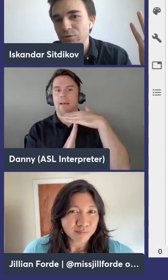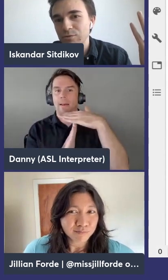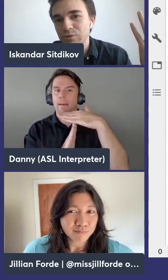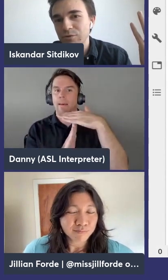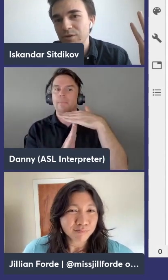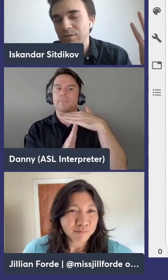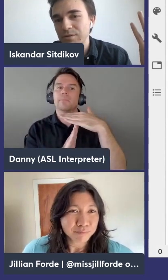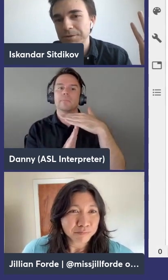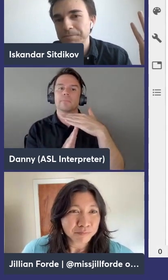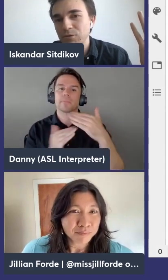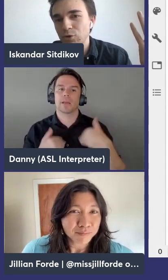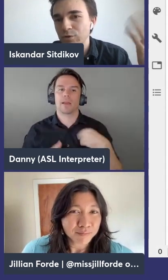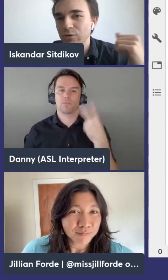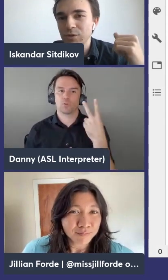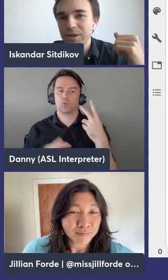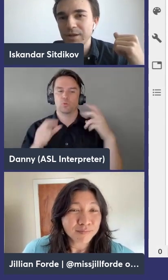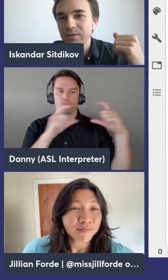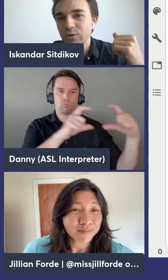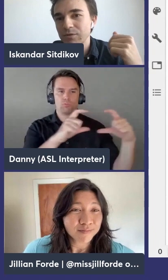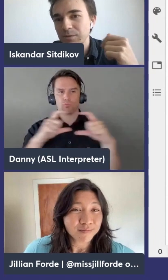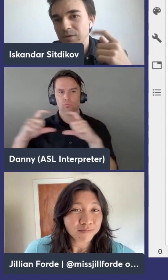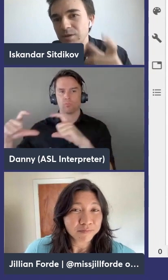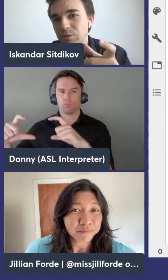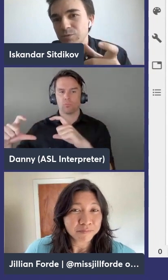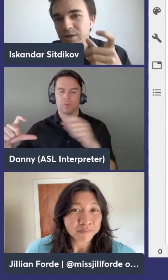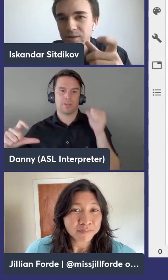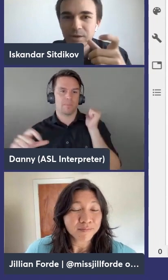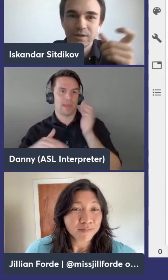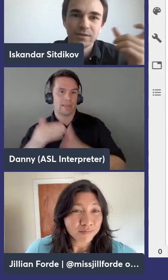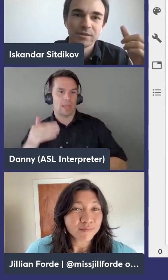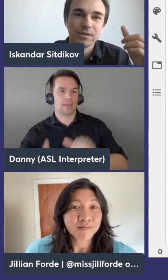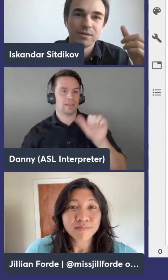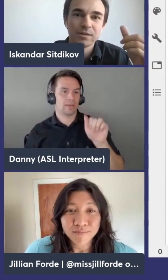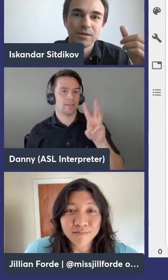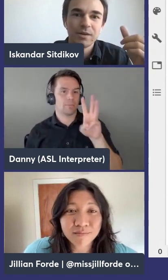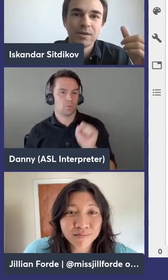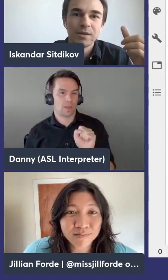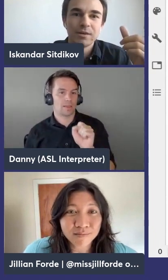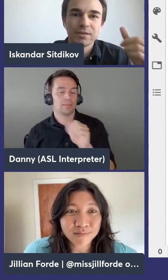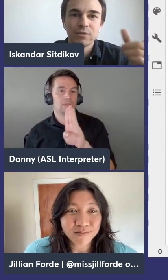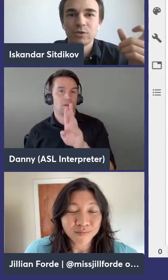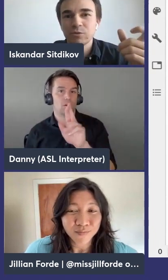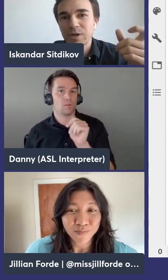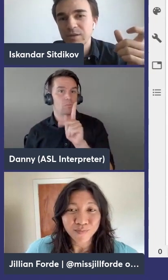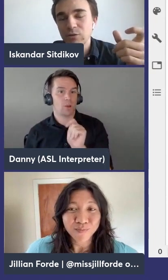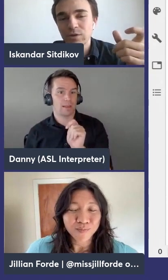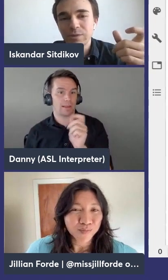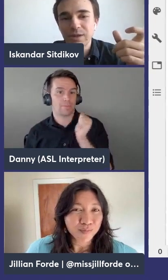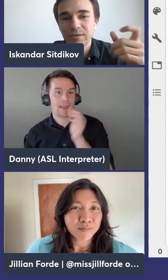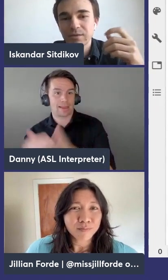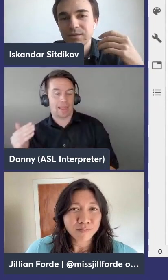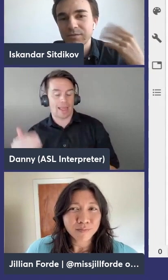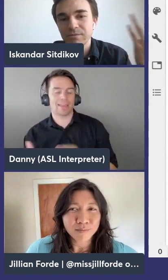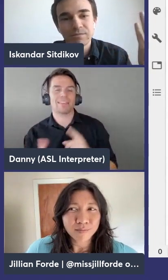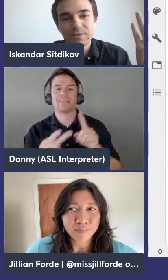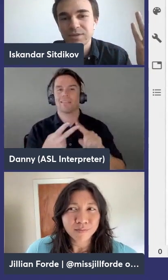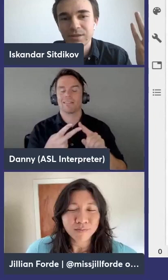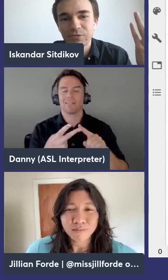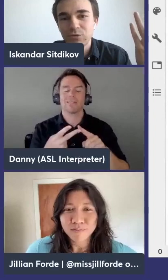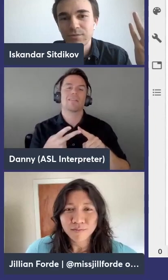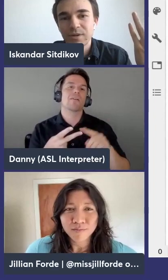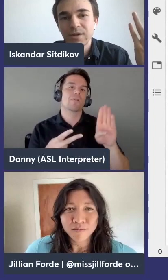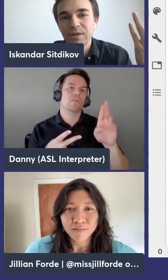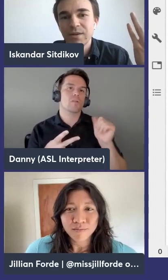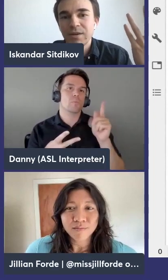also two different versions of the backend. One of them AWS Braket backend, and Second one is Braket local backend. It